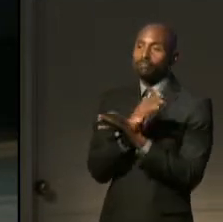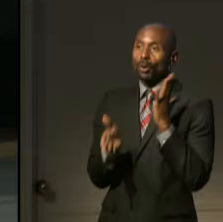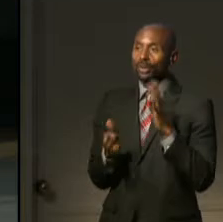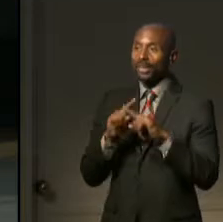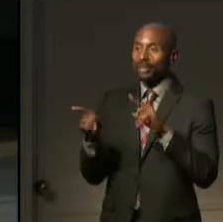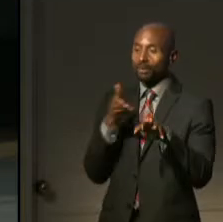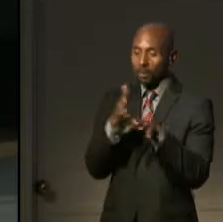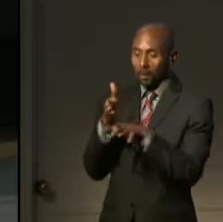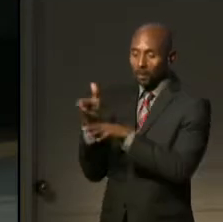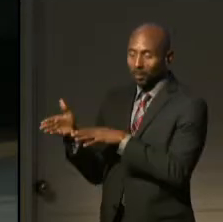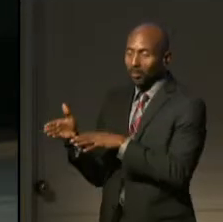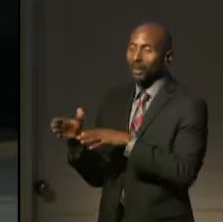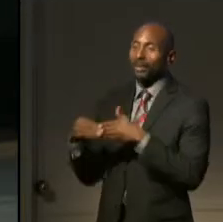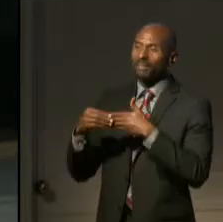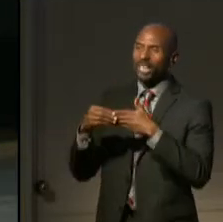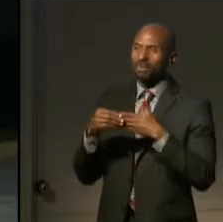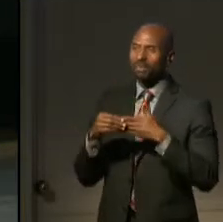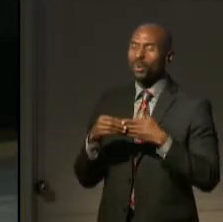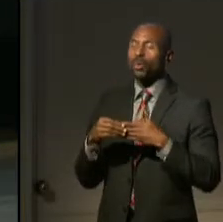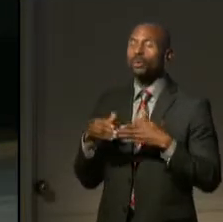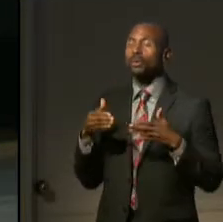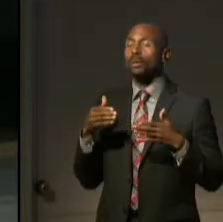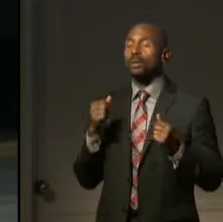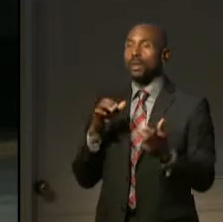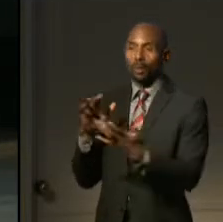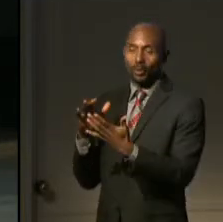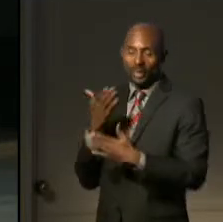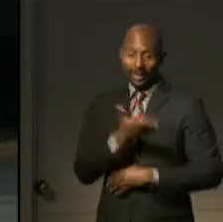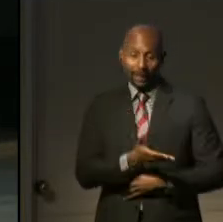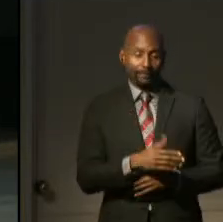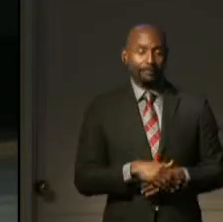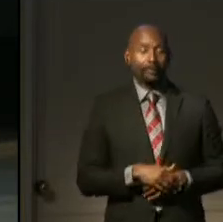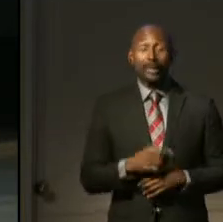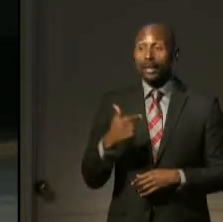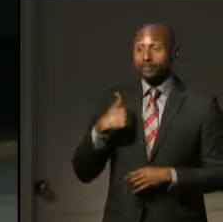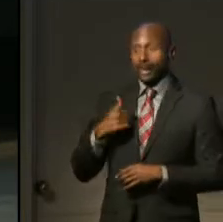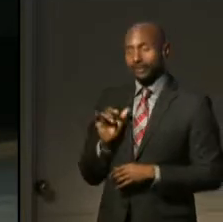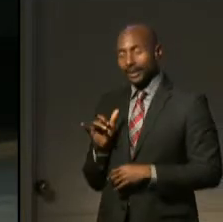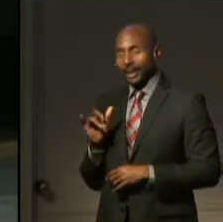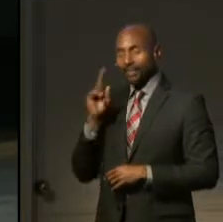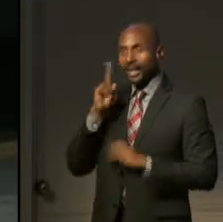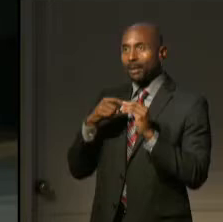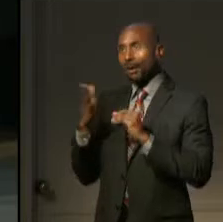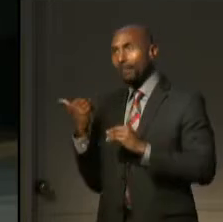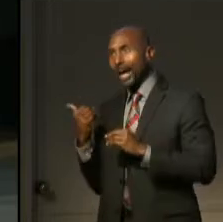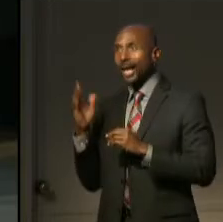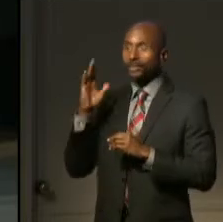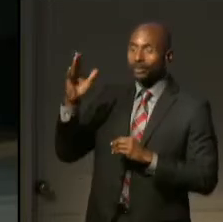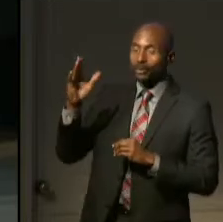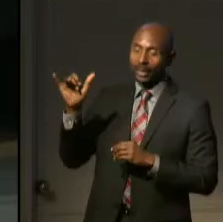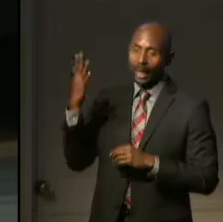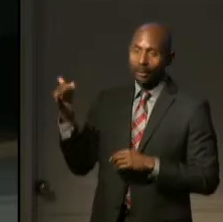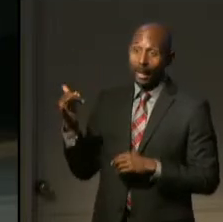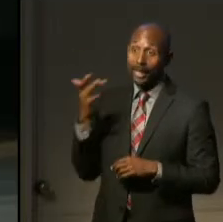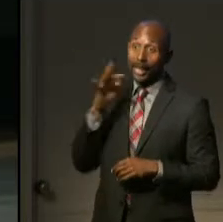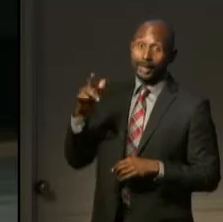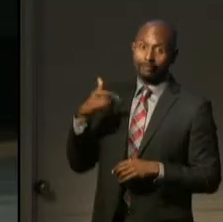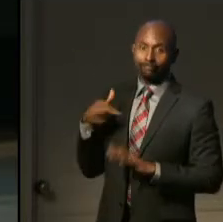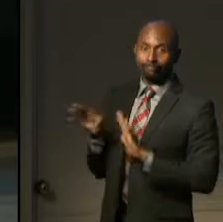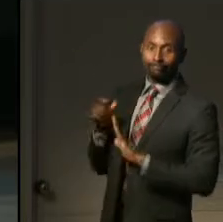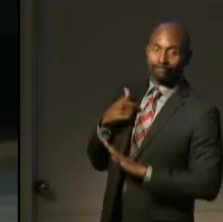and flexible way. So I've been thinking a lot about the past and the future, which is why I think I got lucky enough to be asked to moderate this